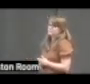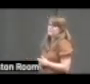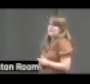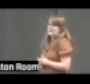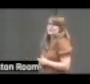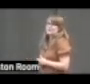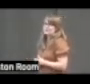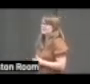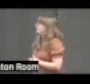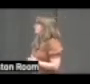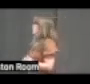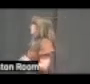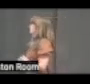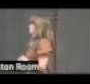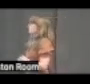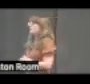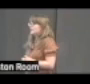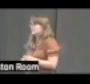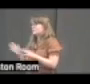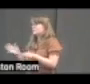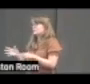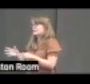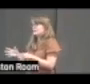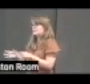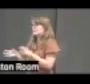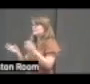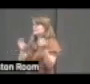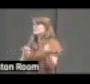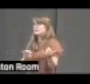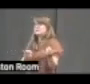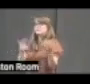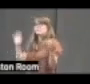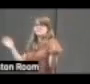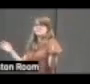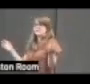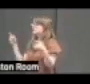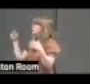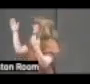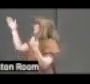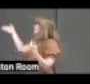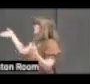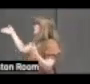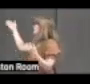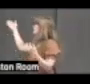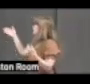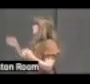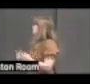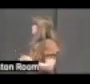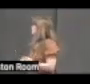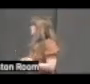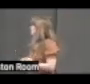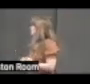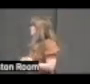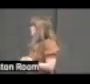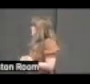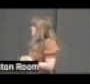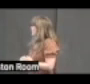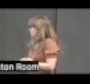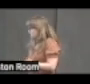reintroduce animals in the fall. So a lot of those breeding animals get trained for reintroduction and then reintroduced into this